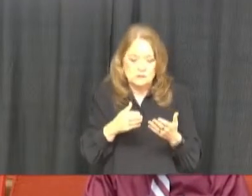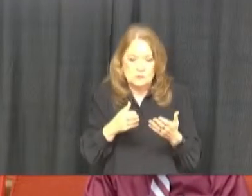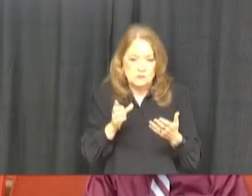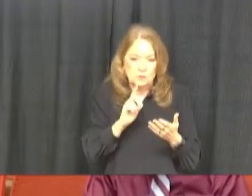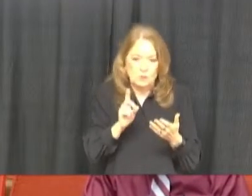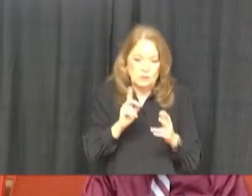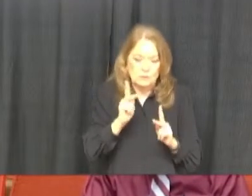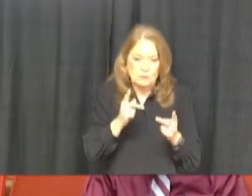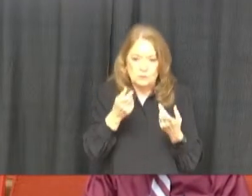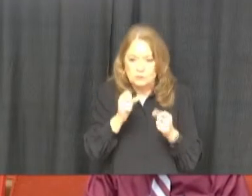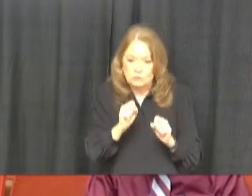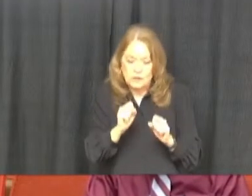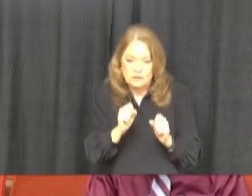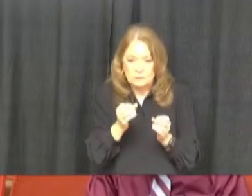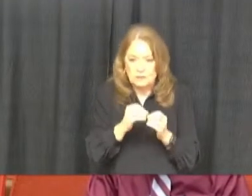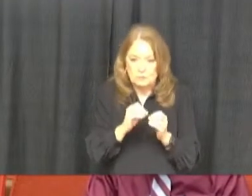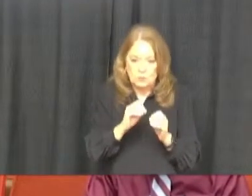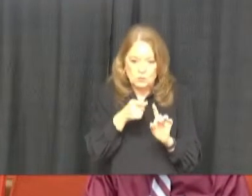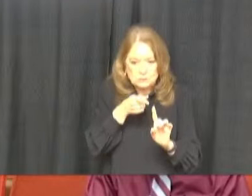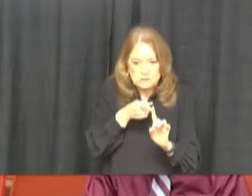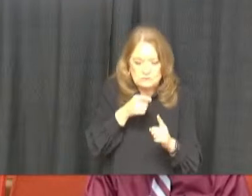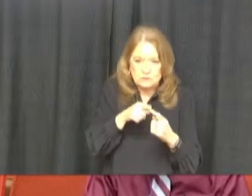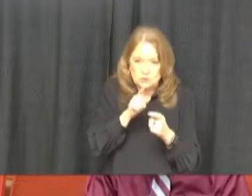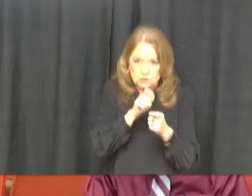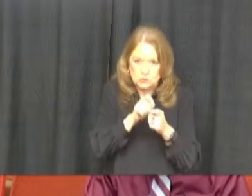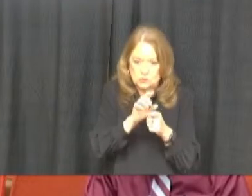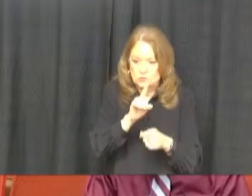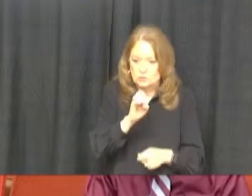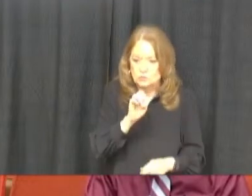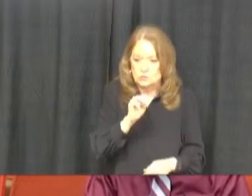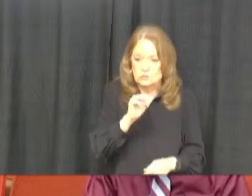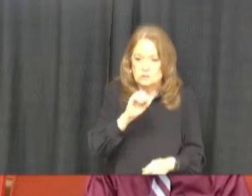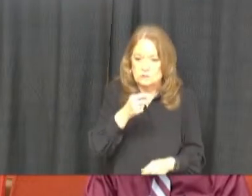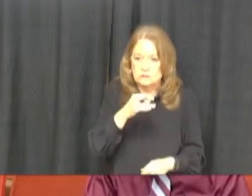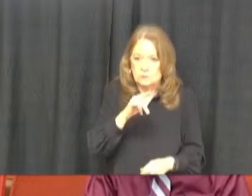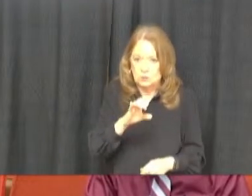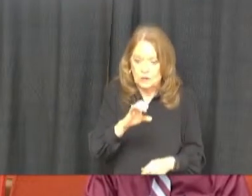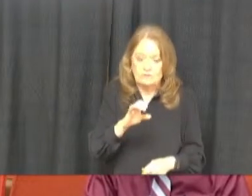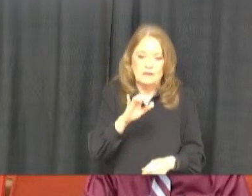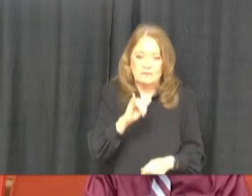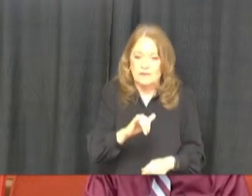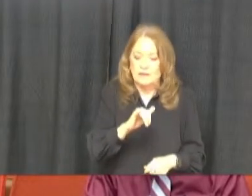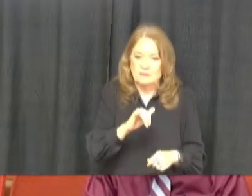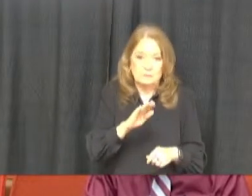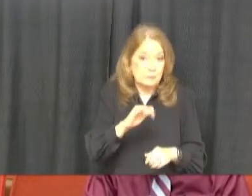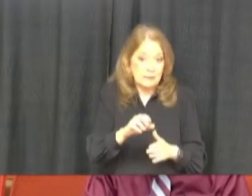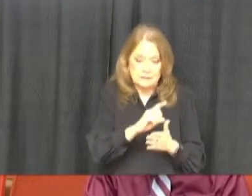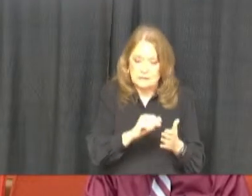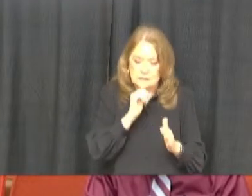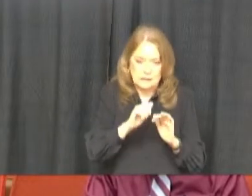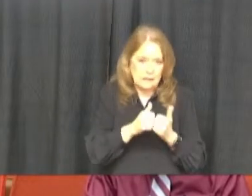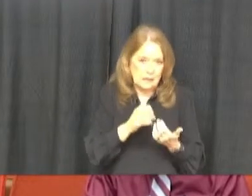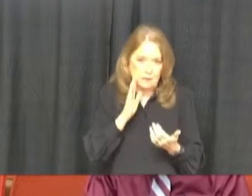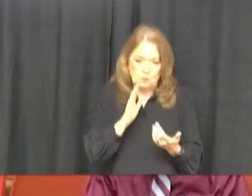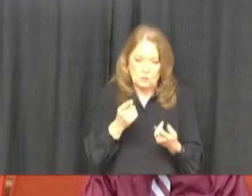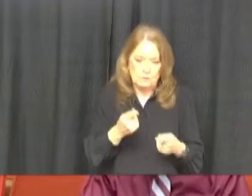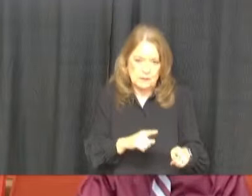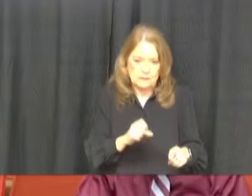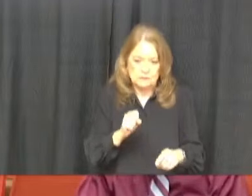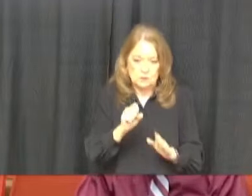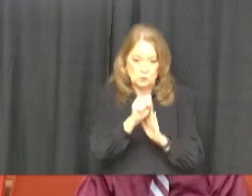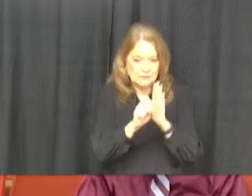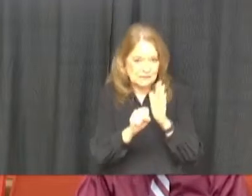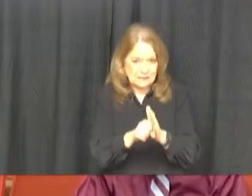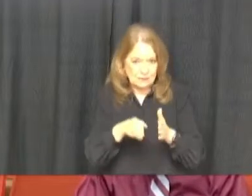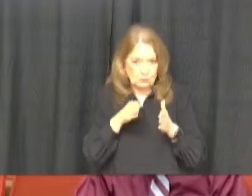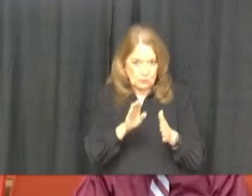to be more specific to a certain demographic. By design, that's not the way it will be. So state